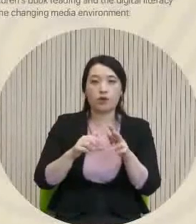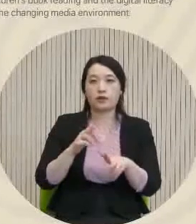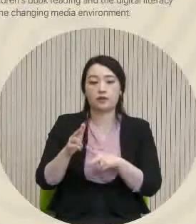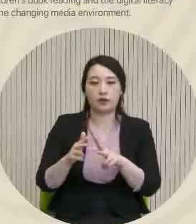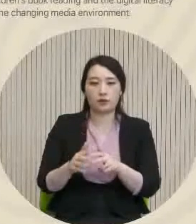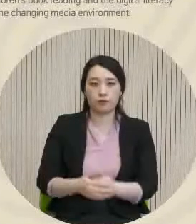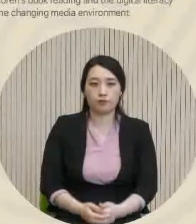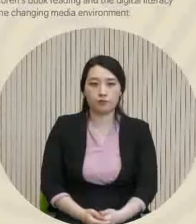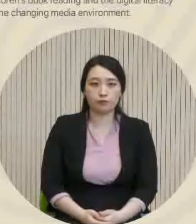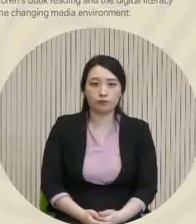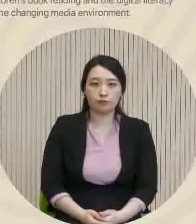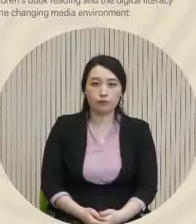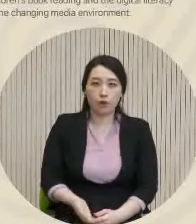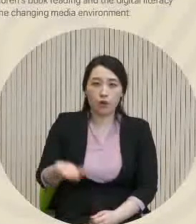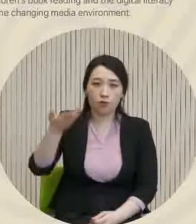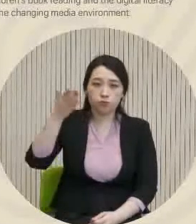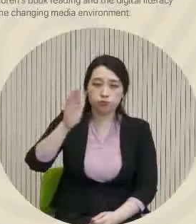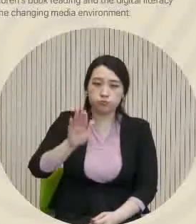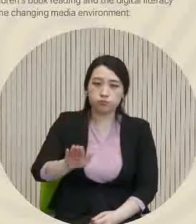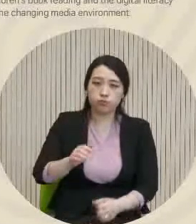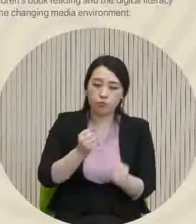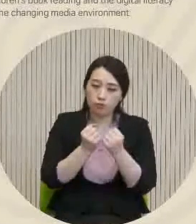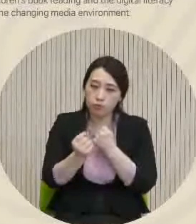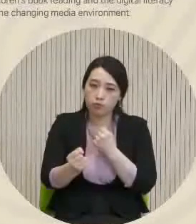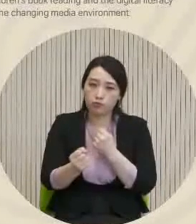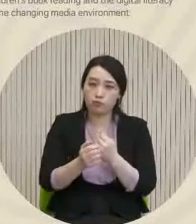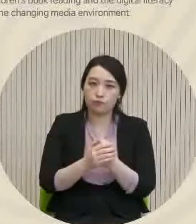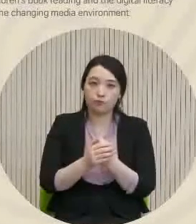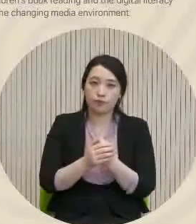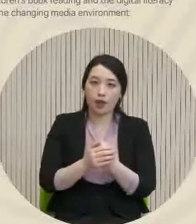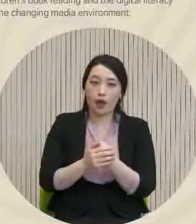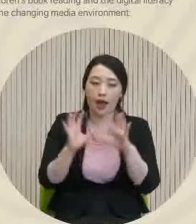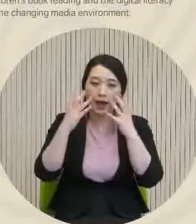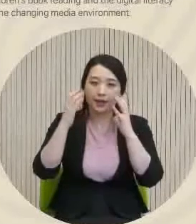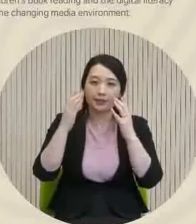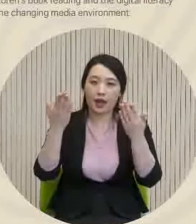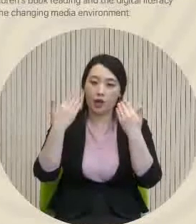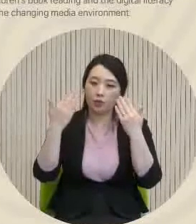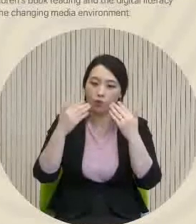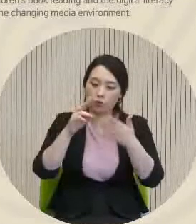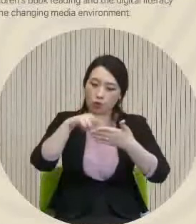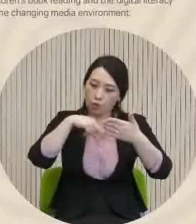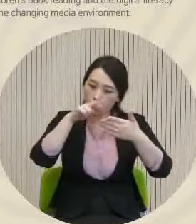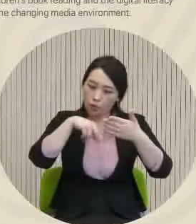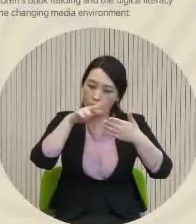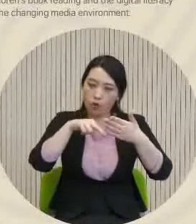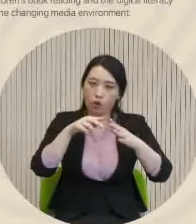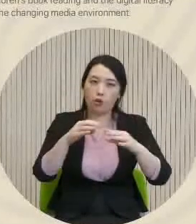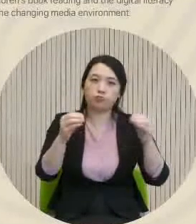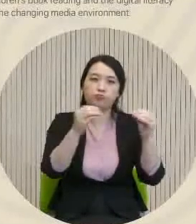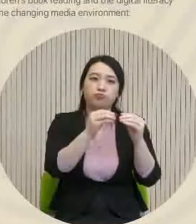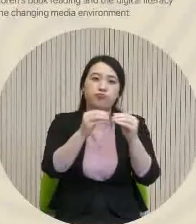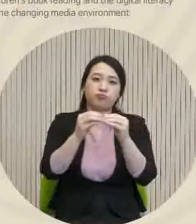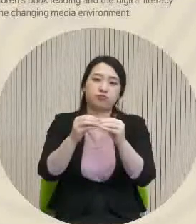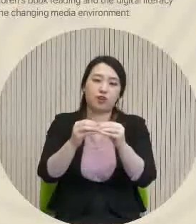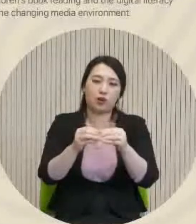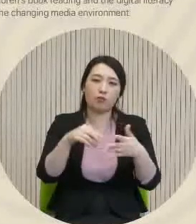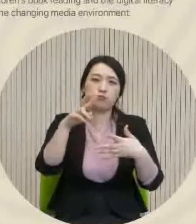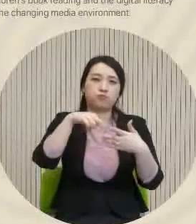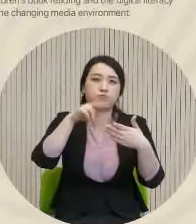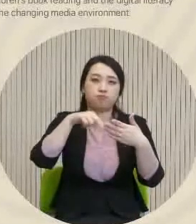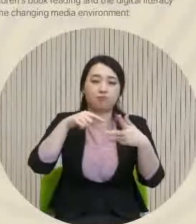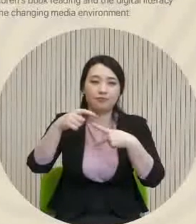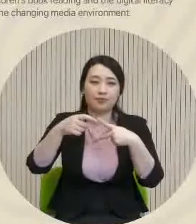of multiliteracies, which include multiple resources of dialogues to send messages. Nevertheless, schools still